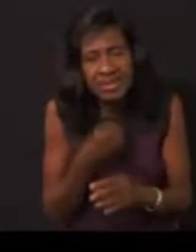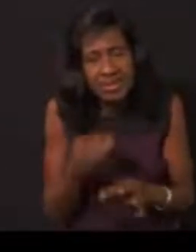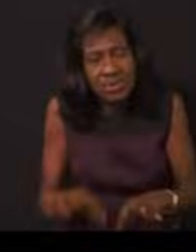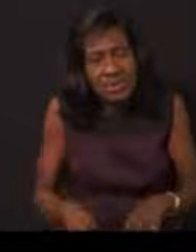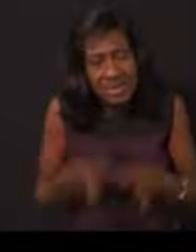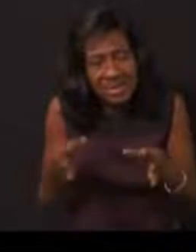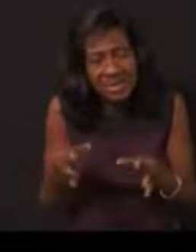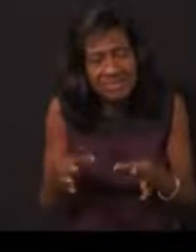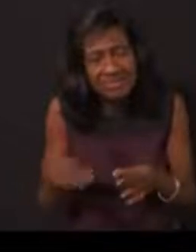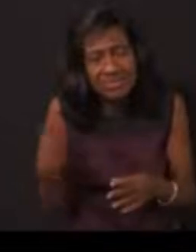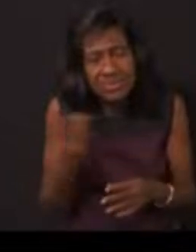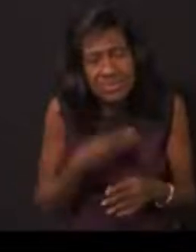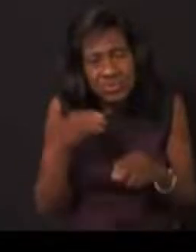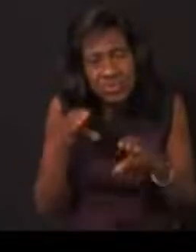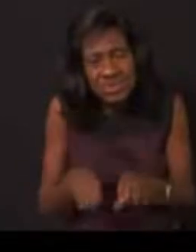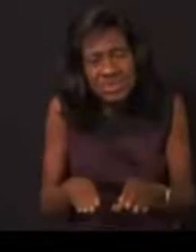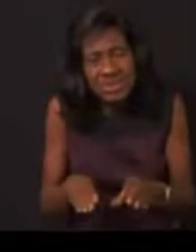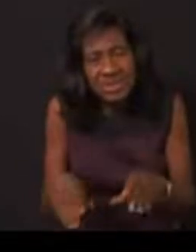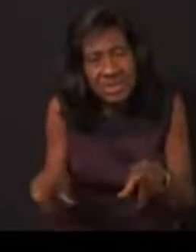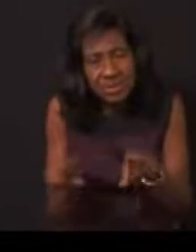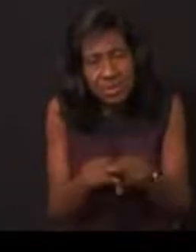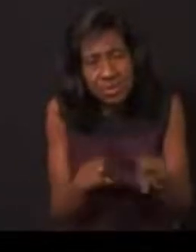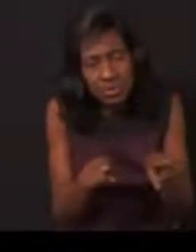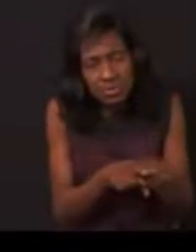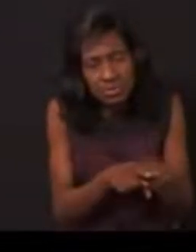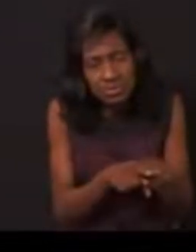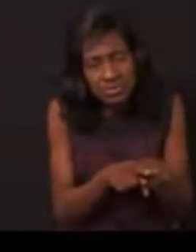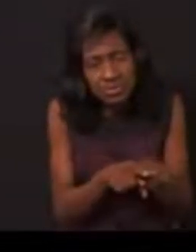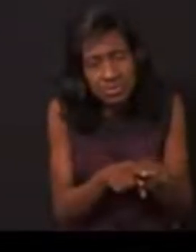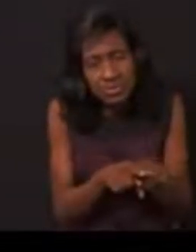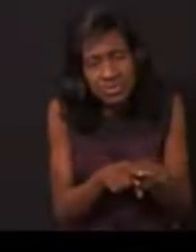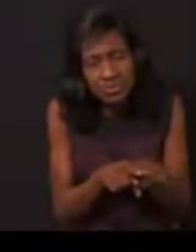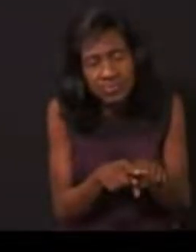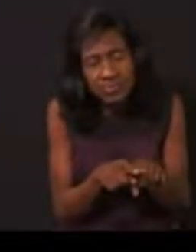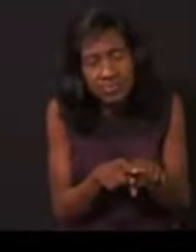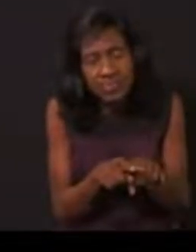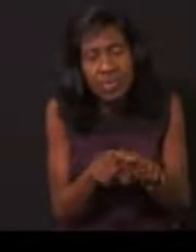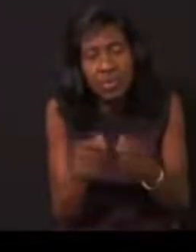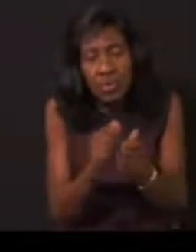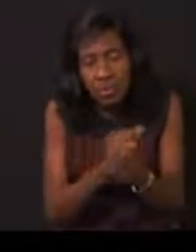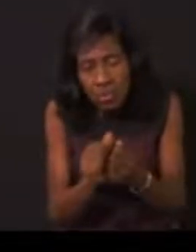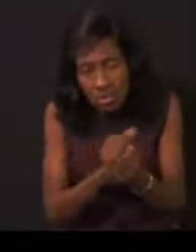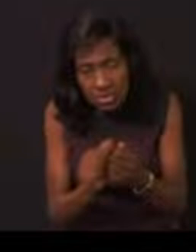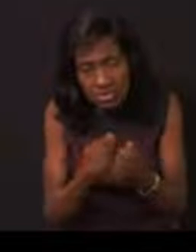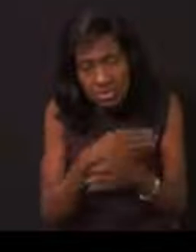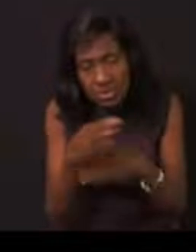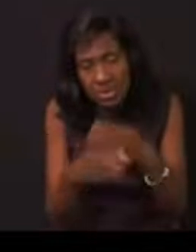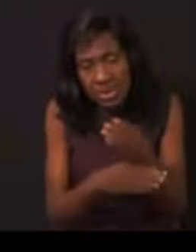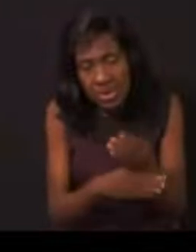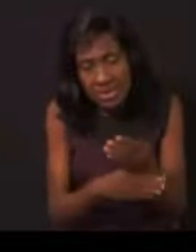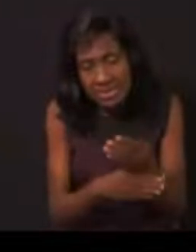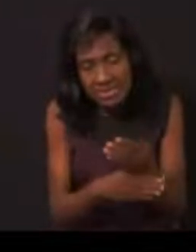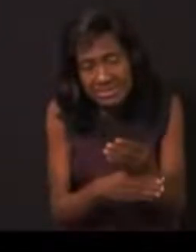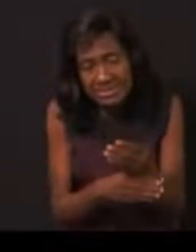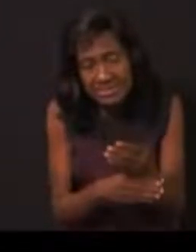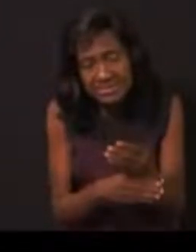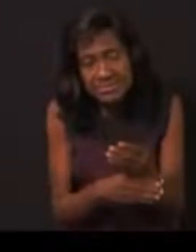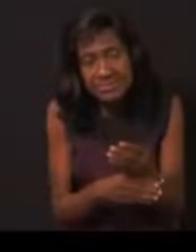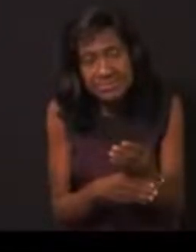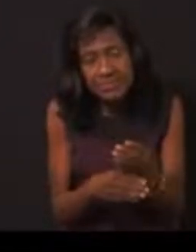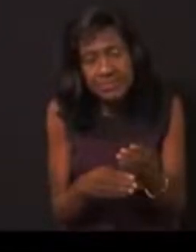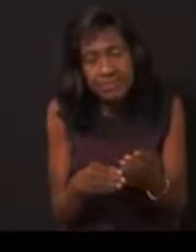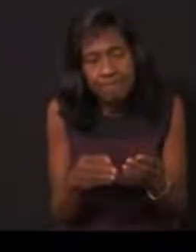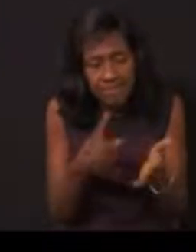also take steps to prevent the spread of the infection. That is frequently hand washing techniques with soap and water,